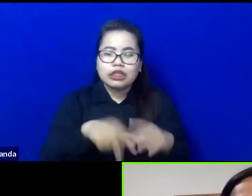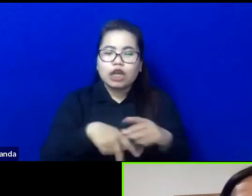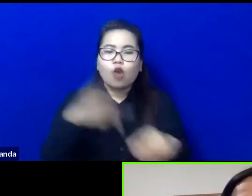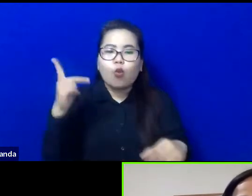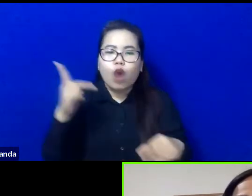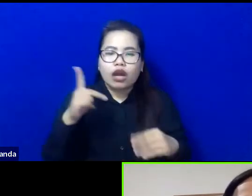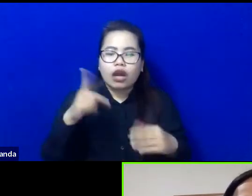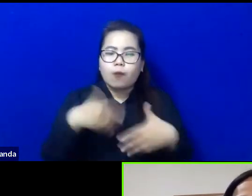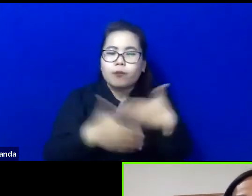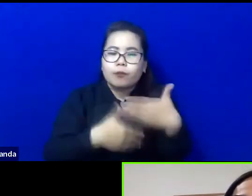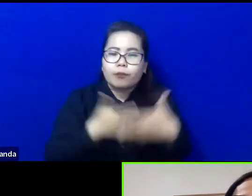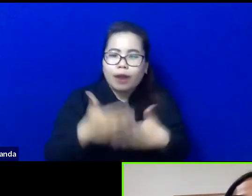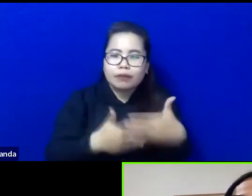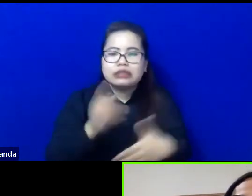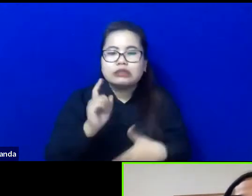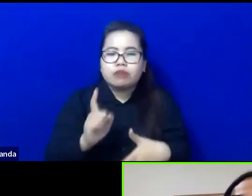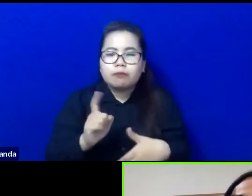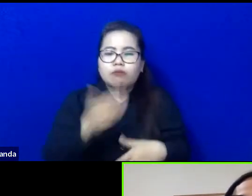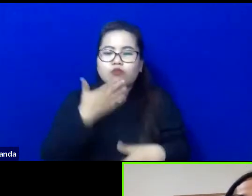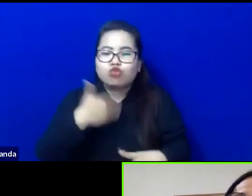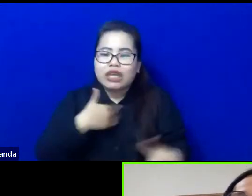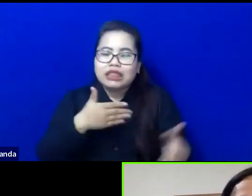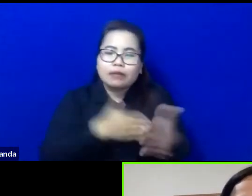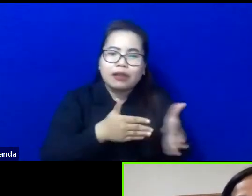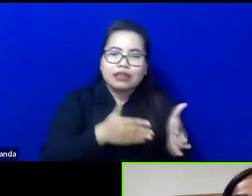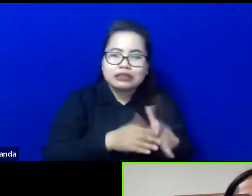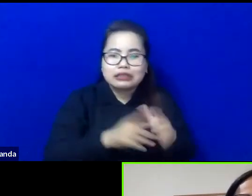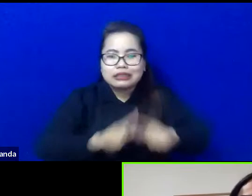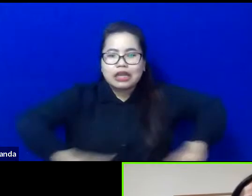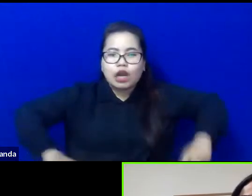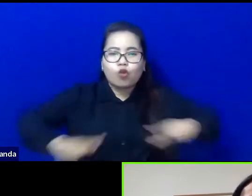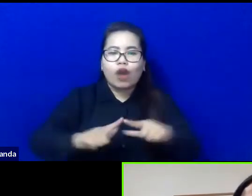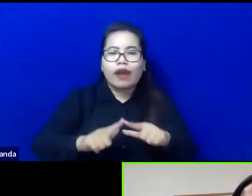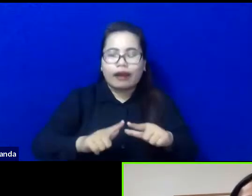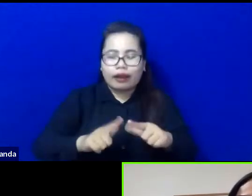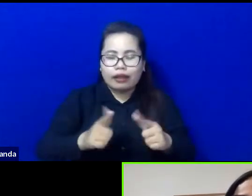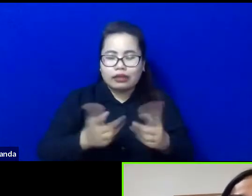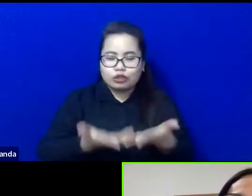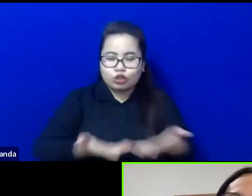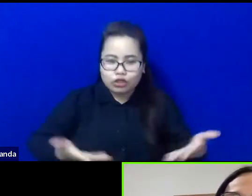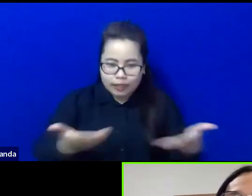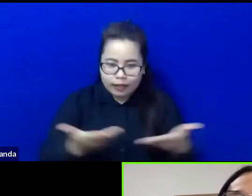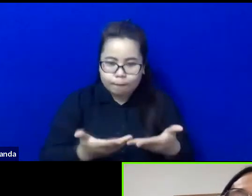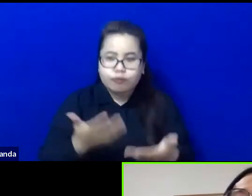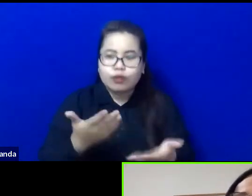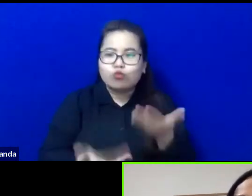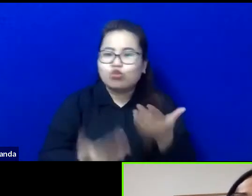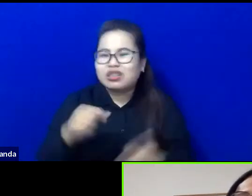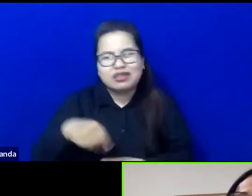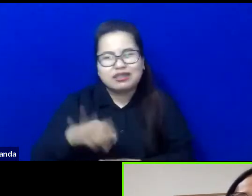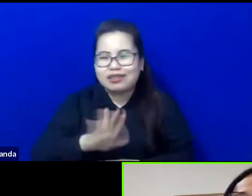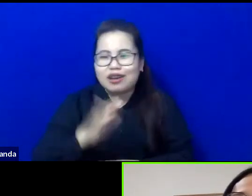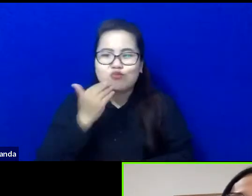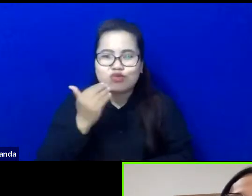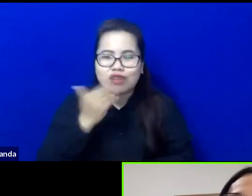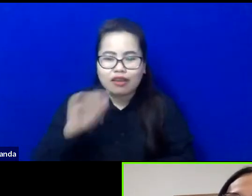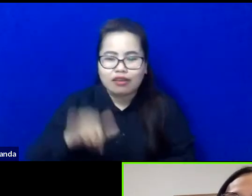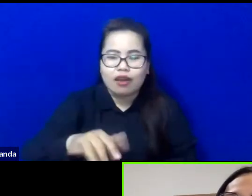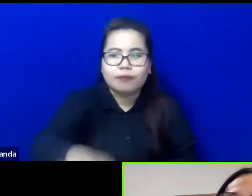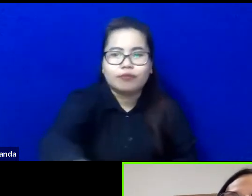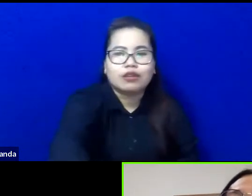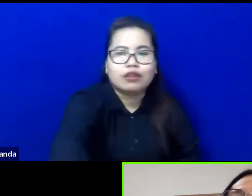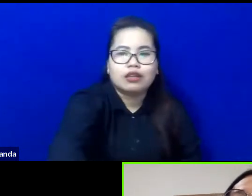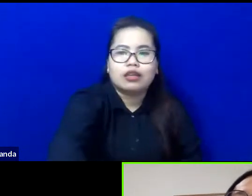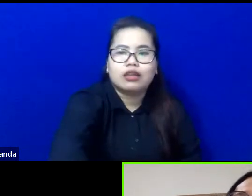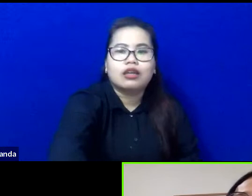that creates an issue, right? So what is how society can support